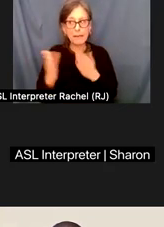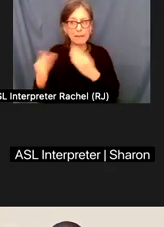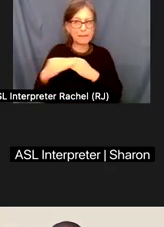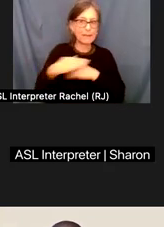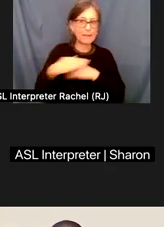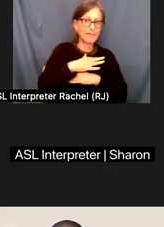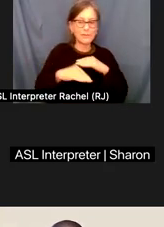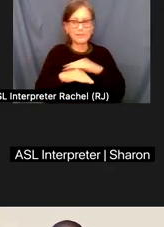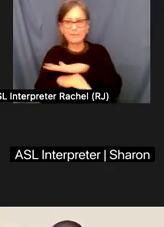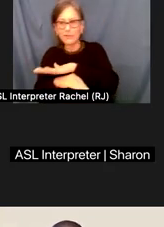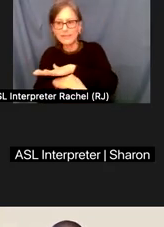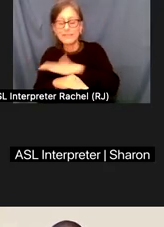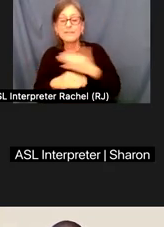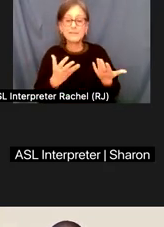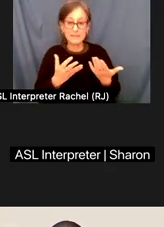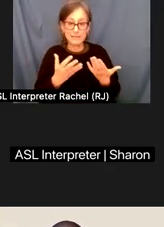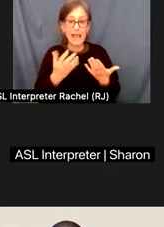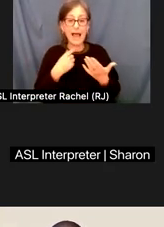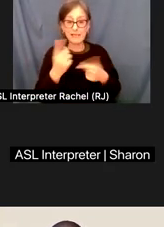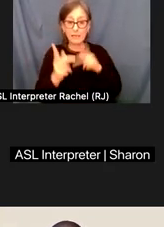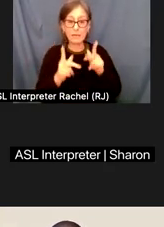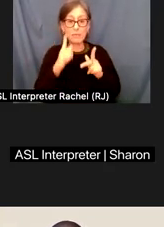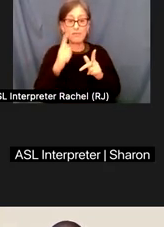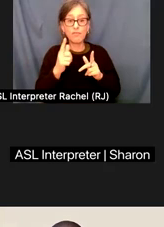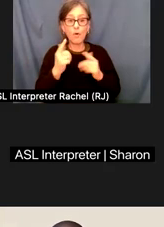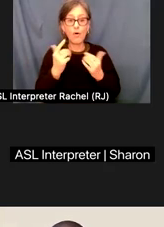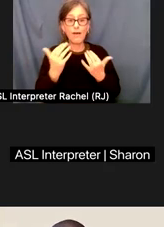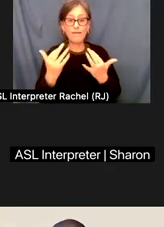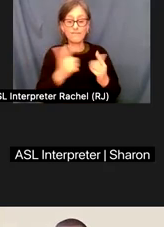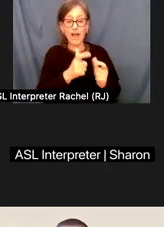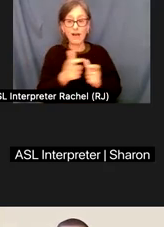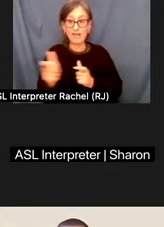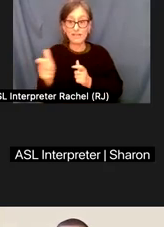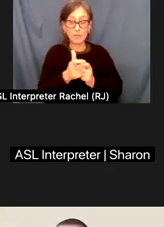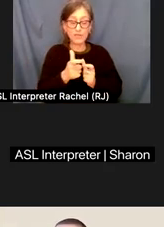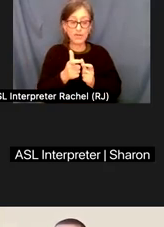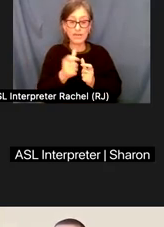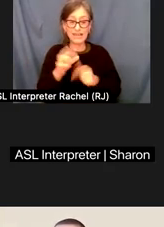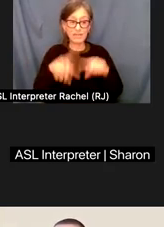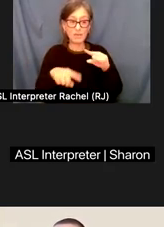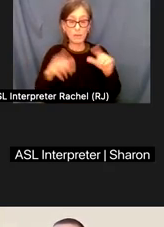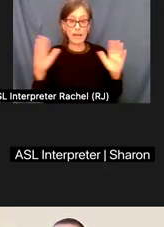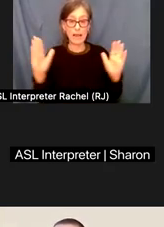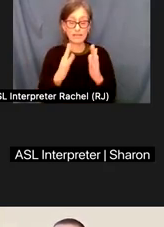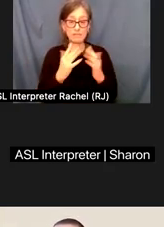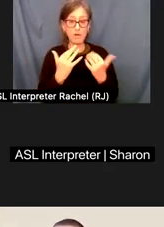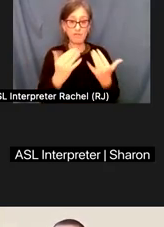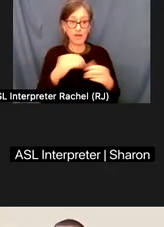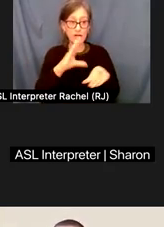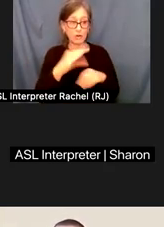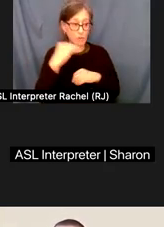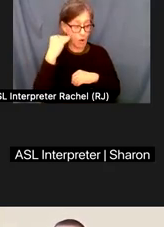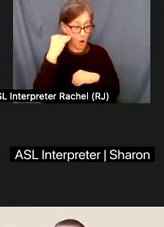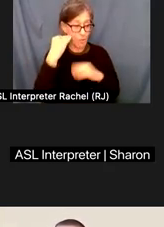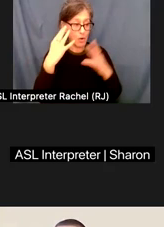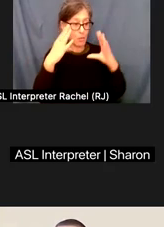One thing I often tell people with regards to fire extinguishers is, if you can't put out the small fire in your home that